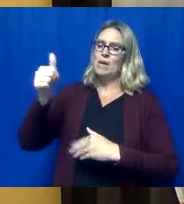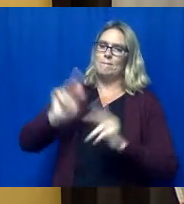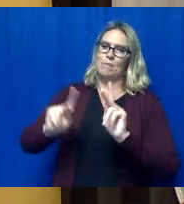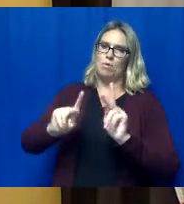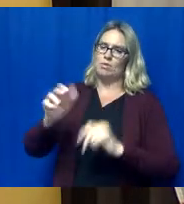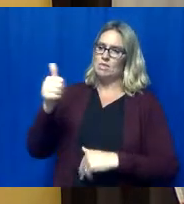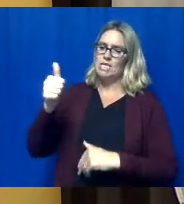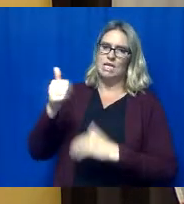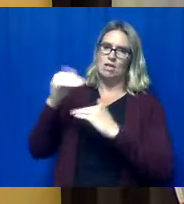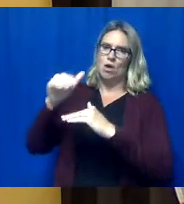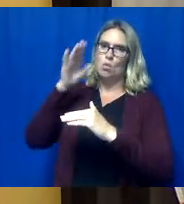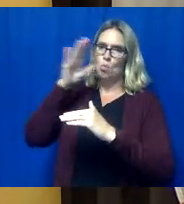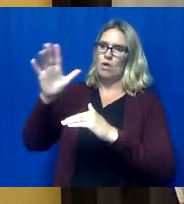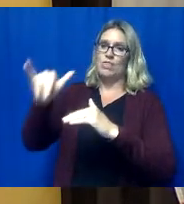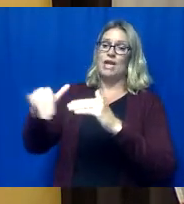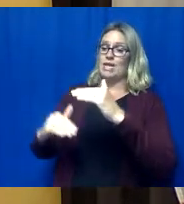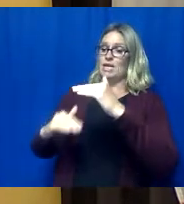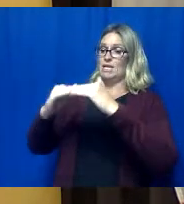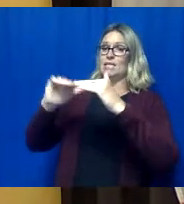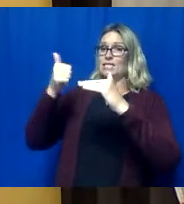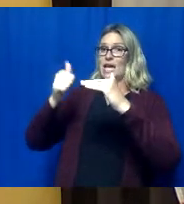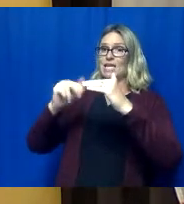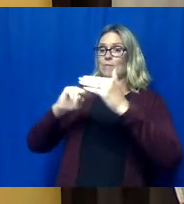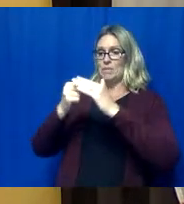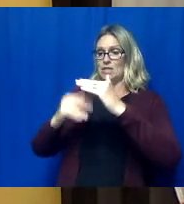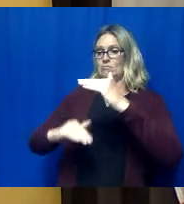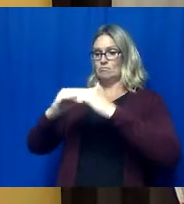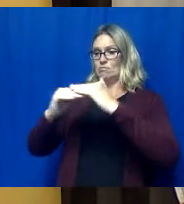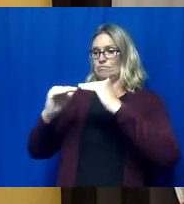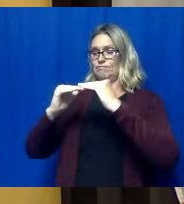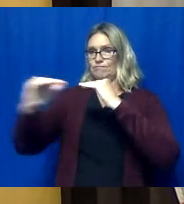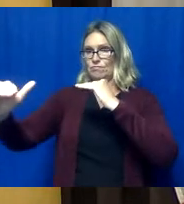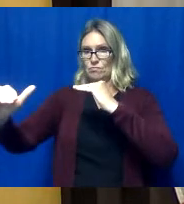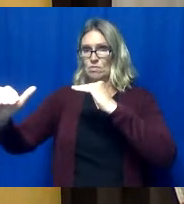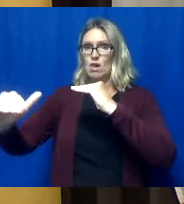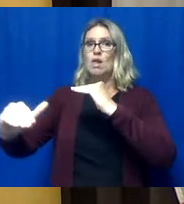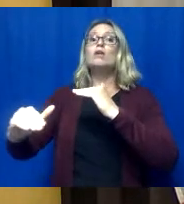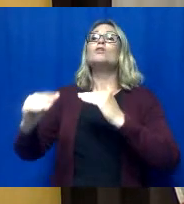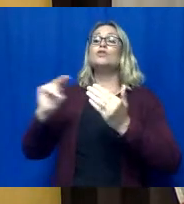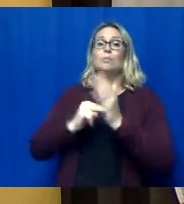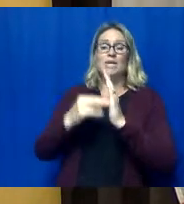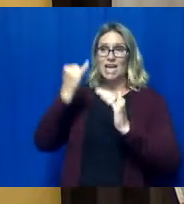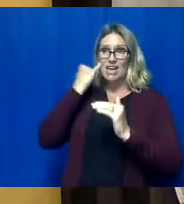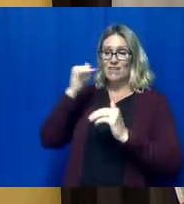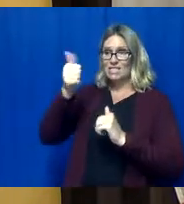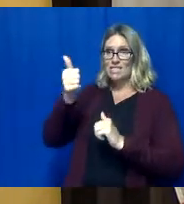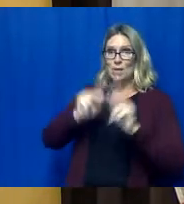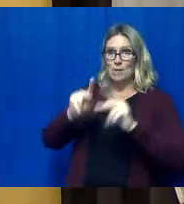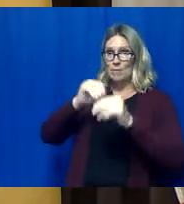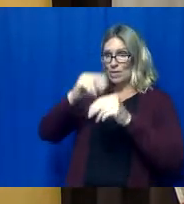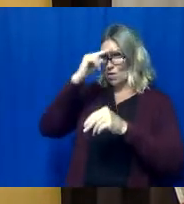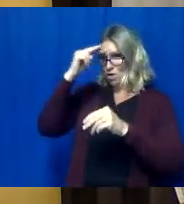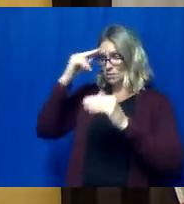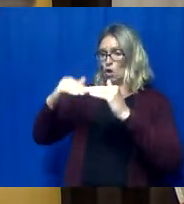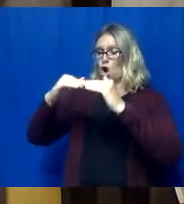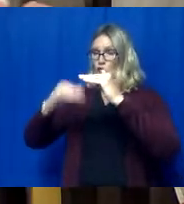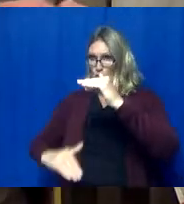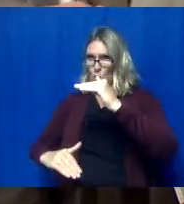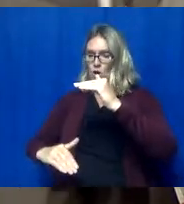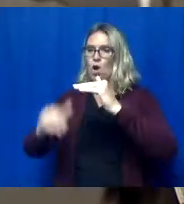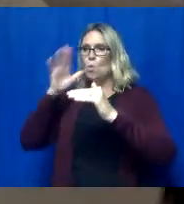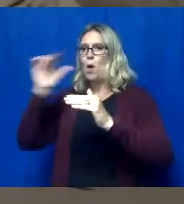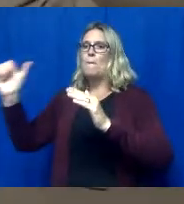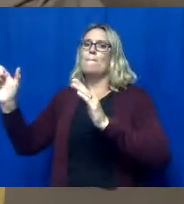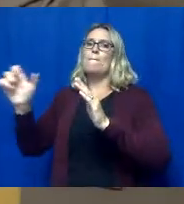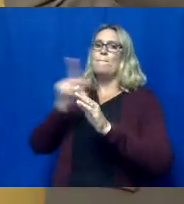be stabilized. So that'll be the next trigger. Will be a stabilized level at 10 or lower. Alexandre Boudreau.